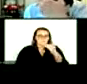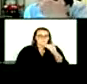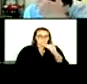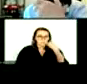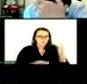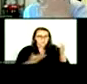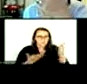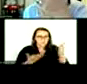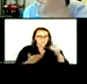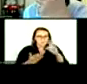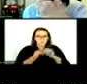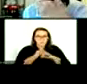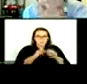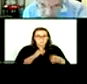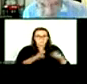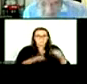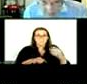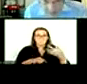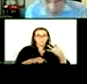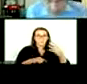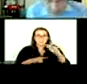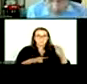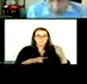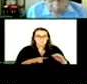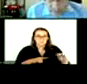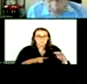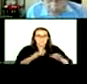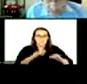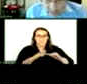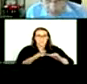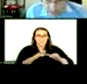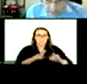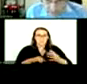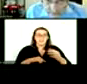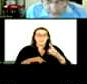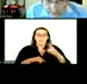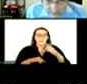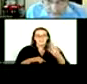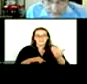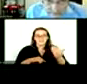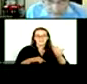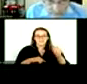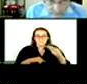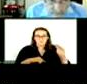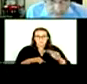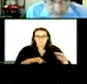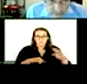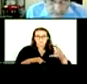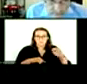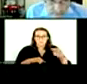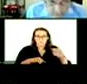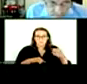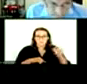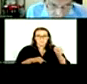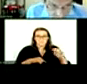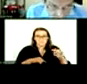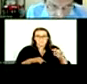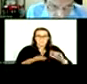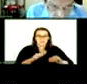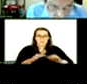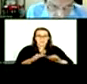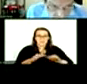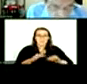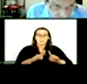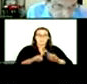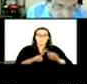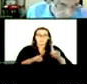5% and 15% commission fee cap while allowing third-party delivery platforms to charge additional fees for